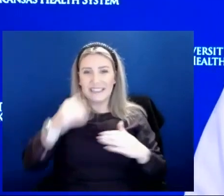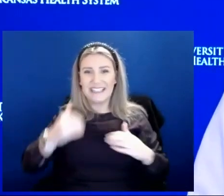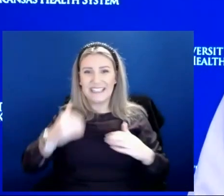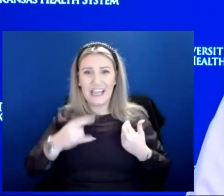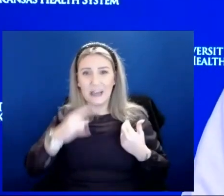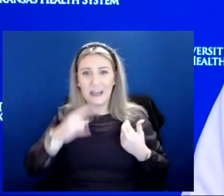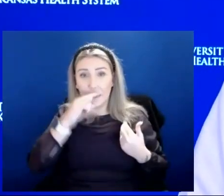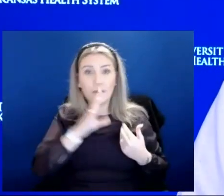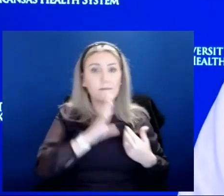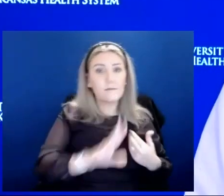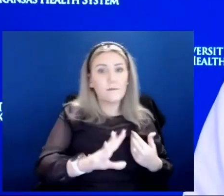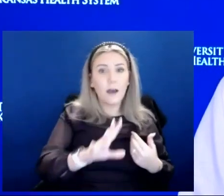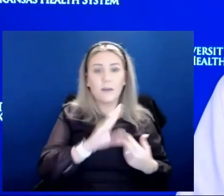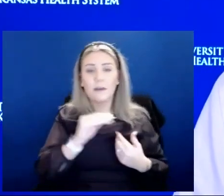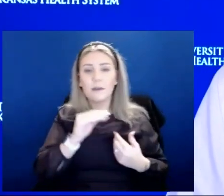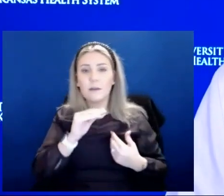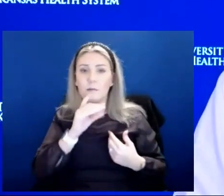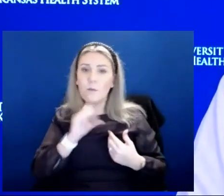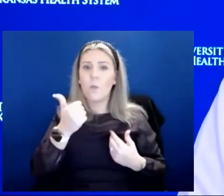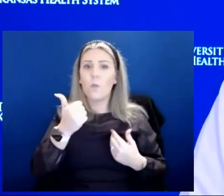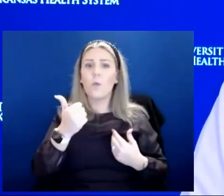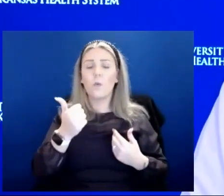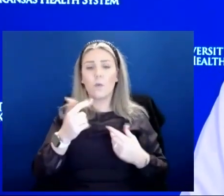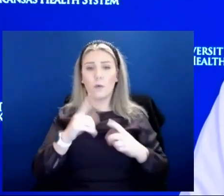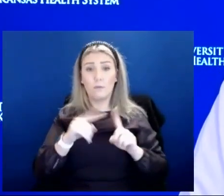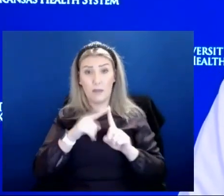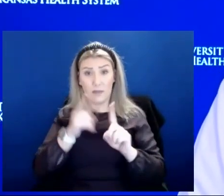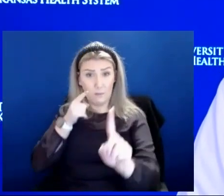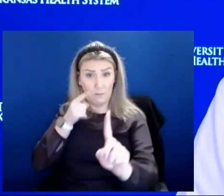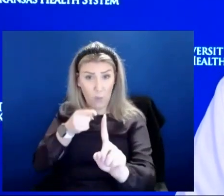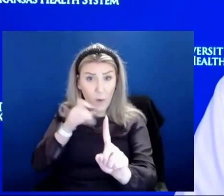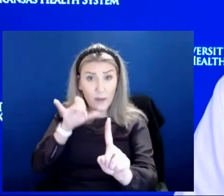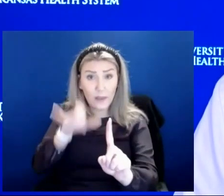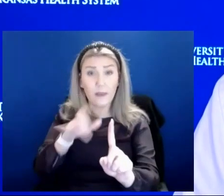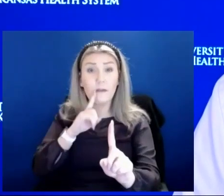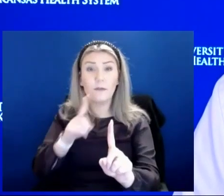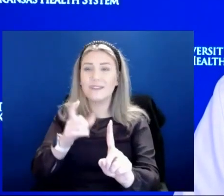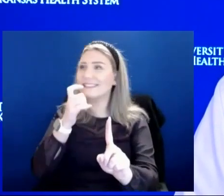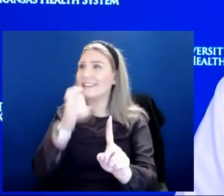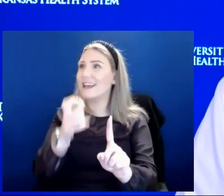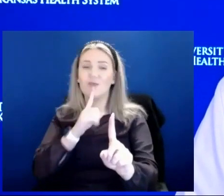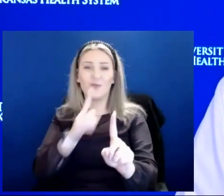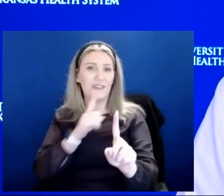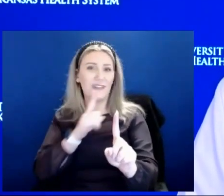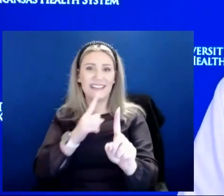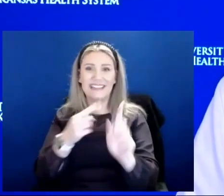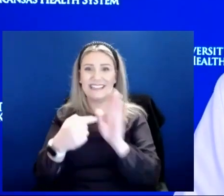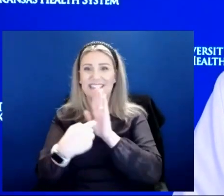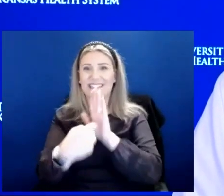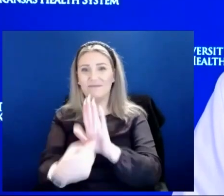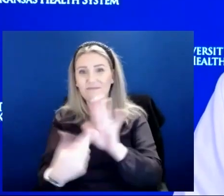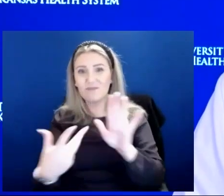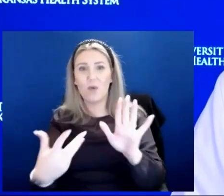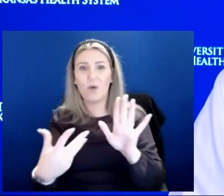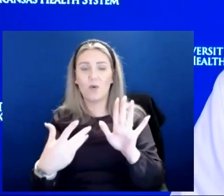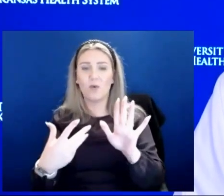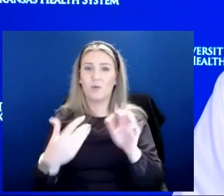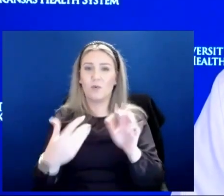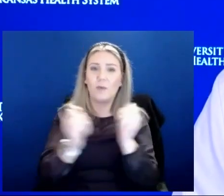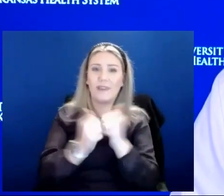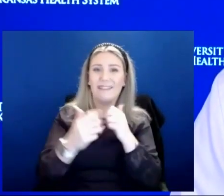5 and above. But again, the main point to that, which I think was not really expressed in those outlets, was